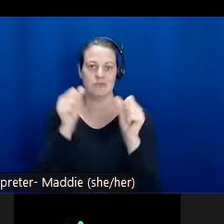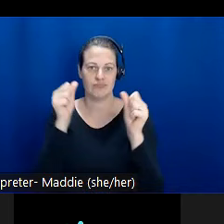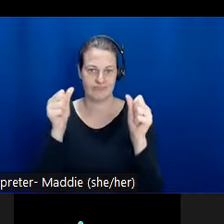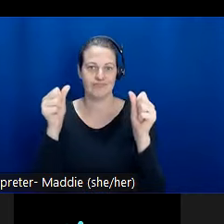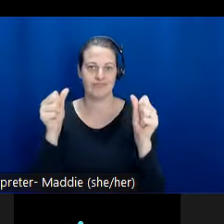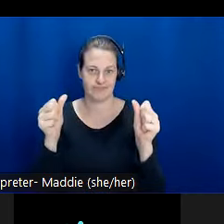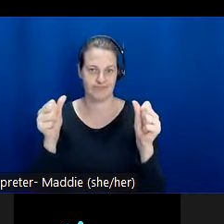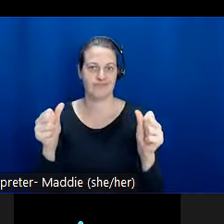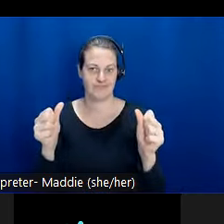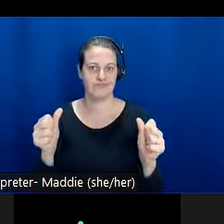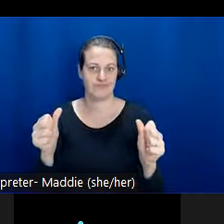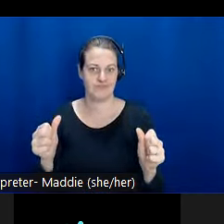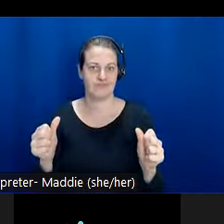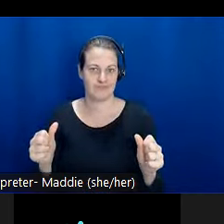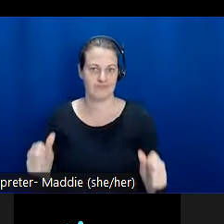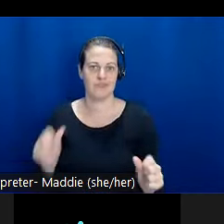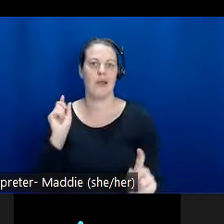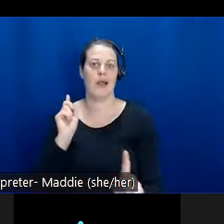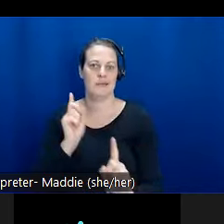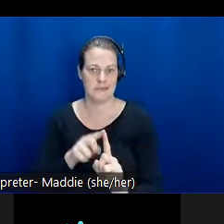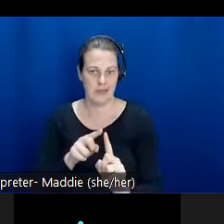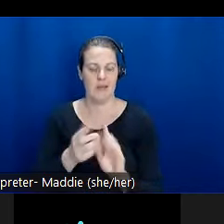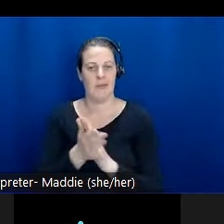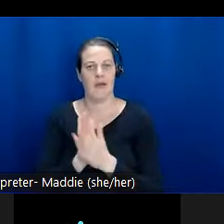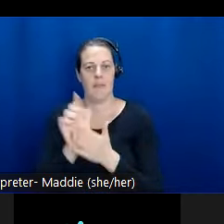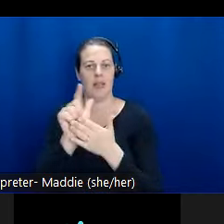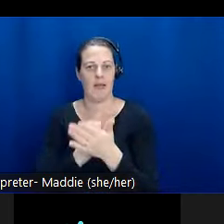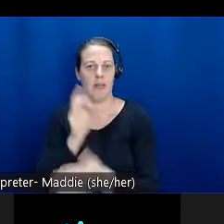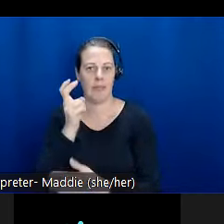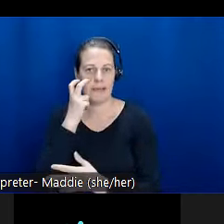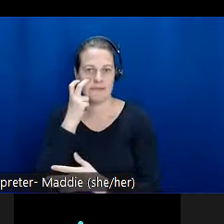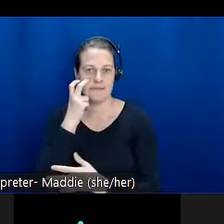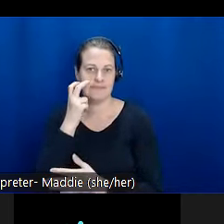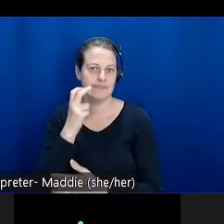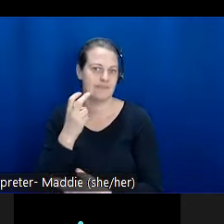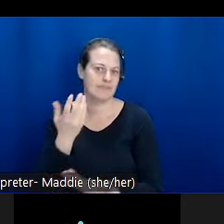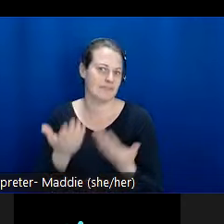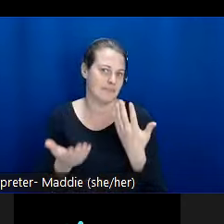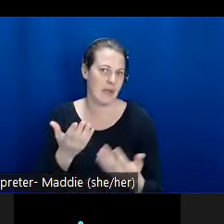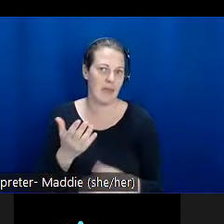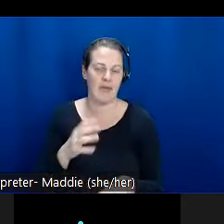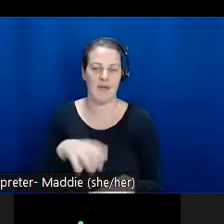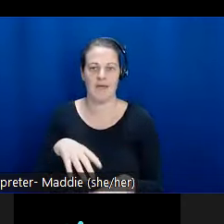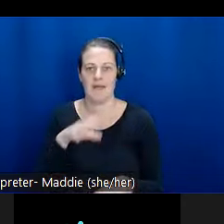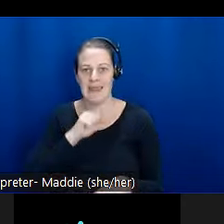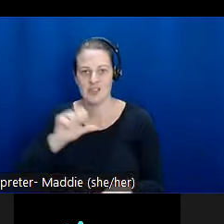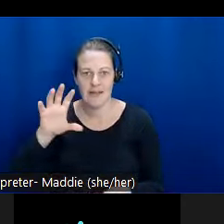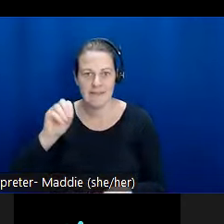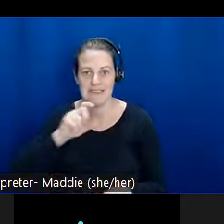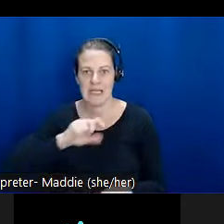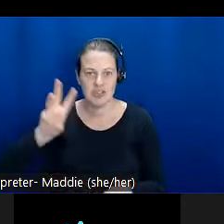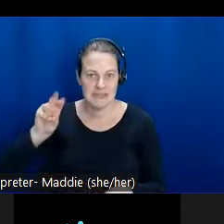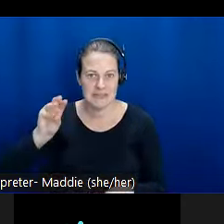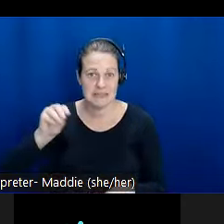about until you hit legal blindness, usually in the 5th or 6th decade of life. And she had 3 young